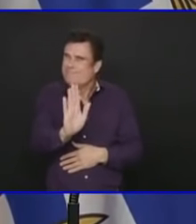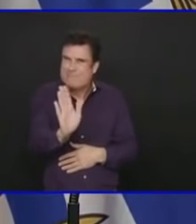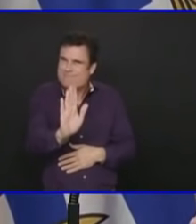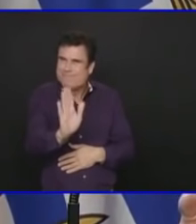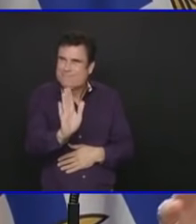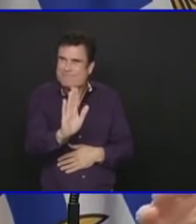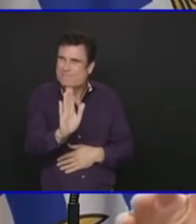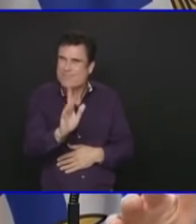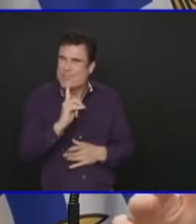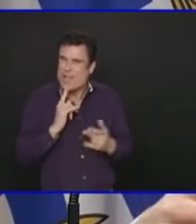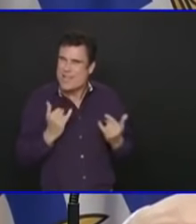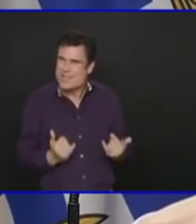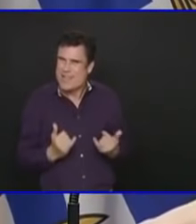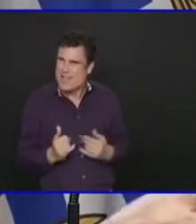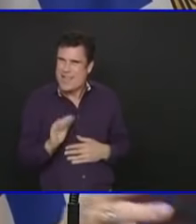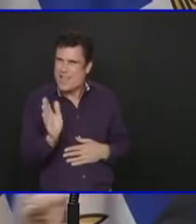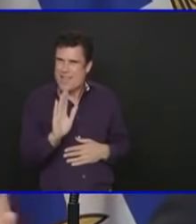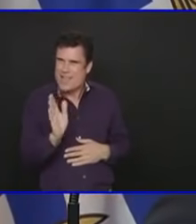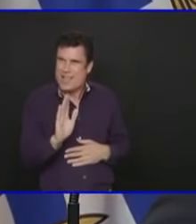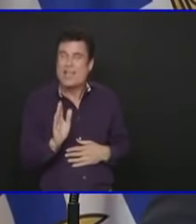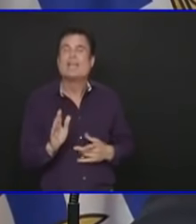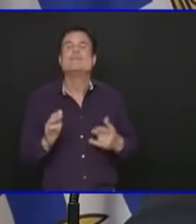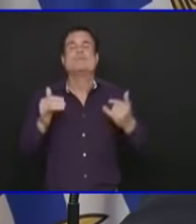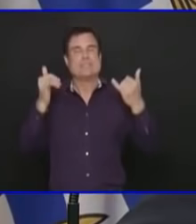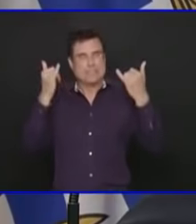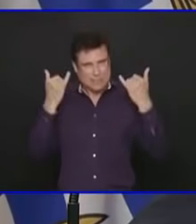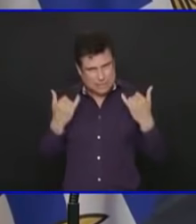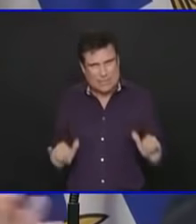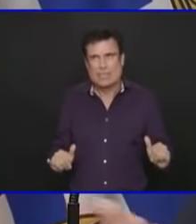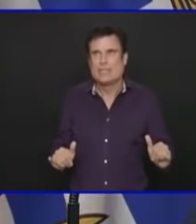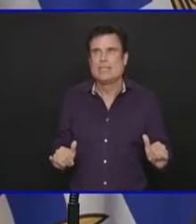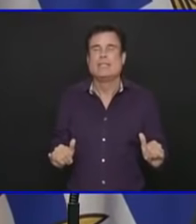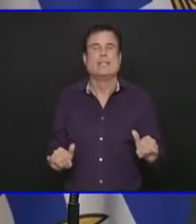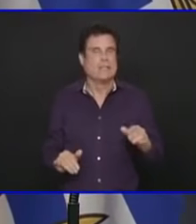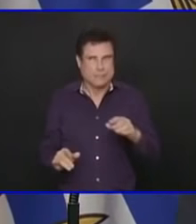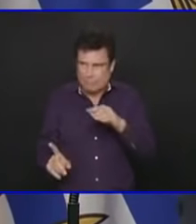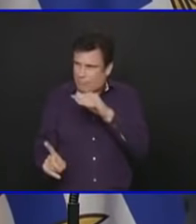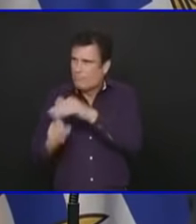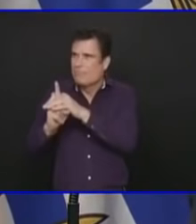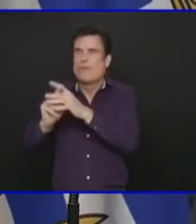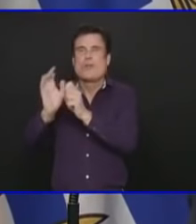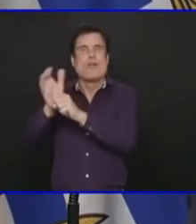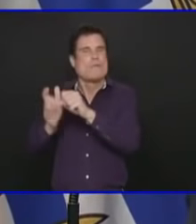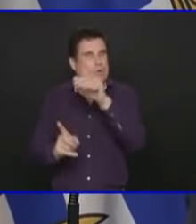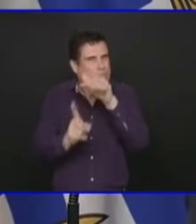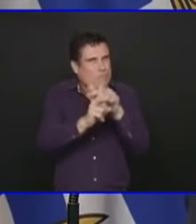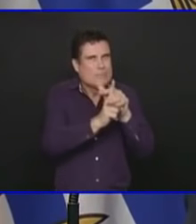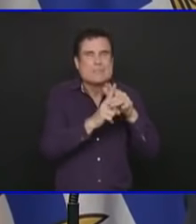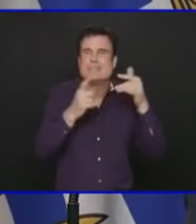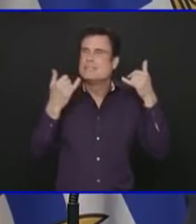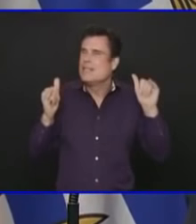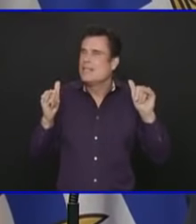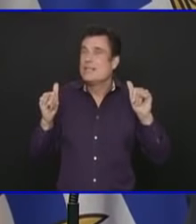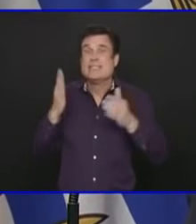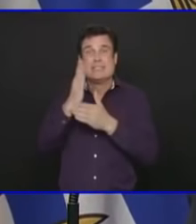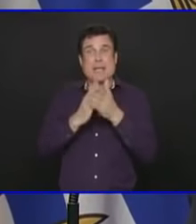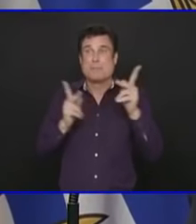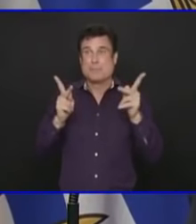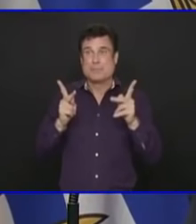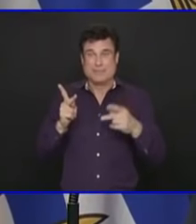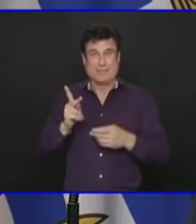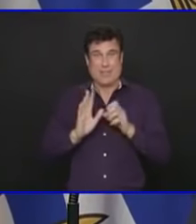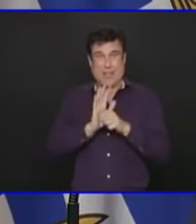yet, but we're at the point where we need to start thinking about how we're going to manage this. And we'll talk some more about details and timing on